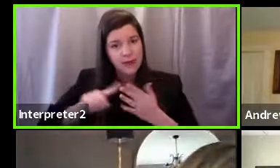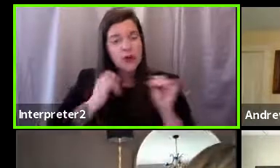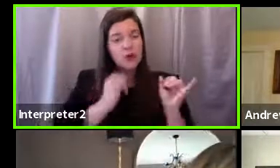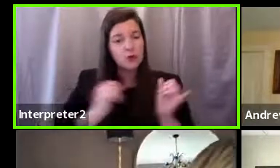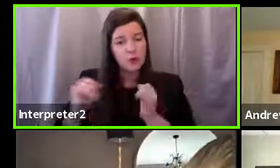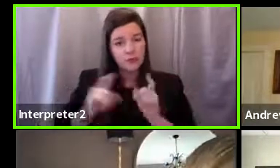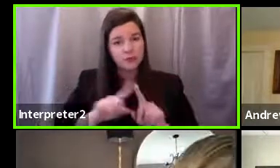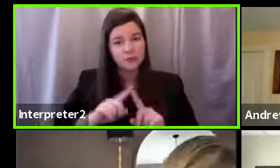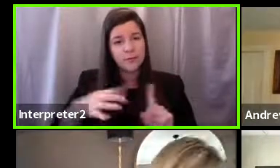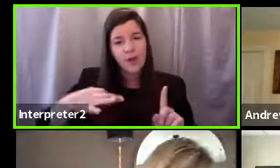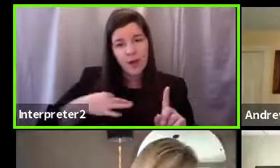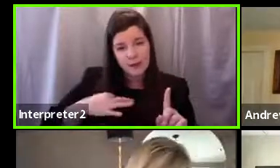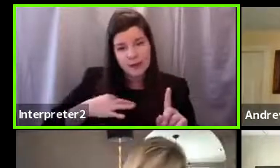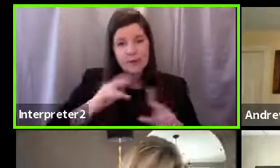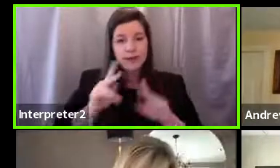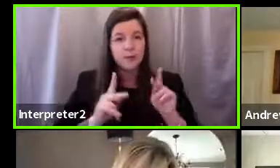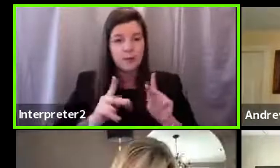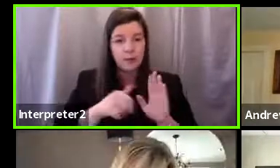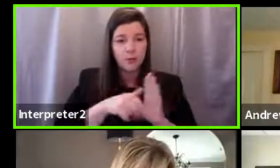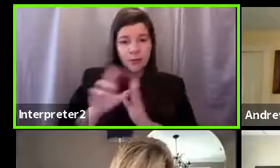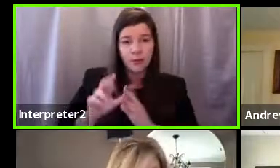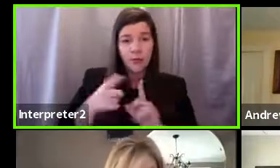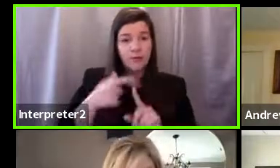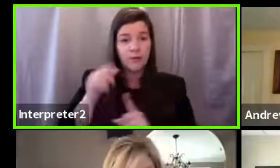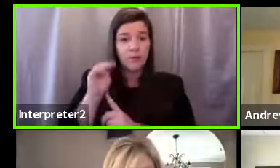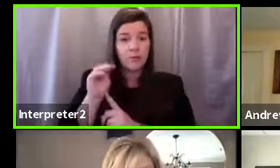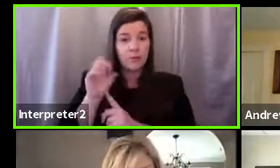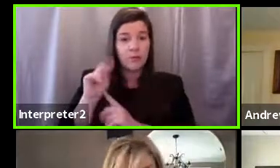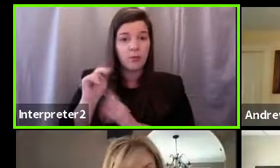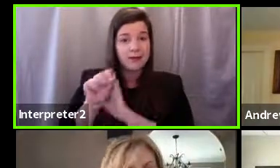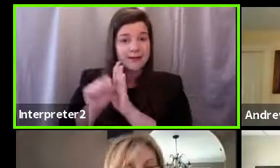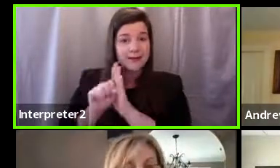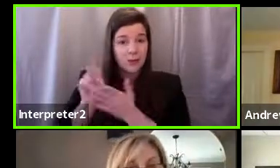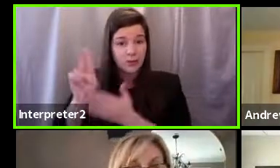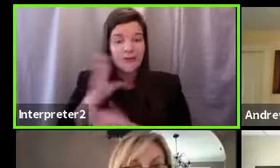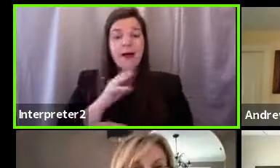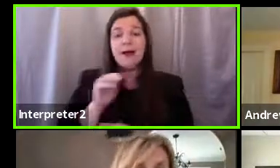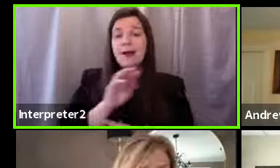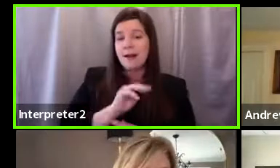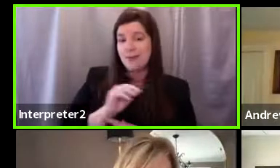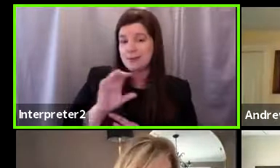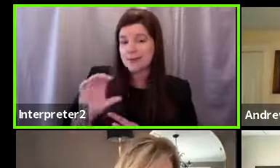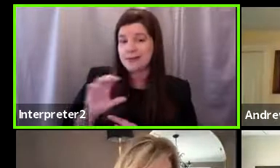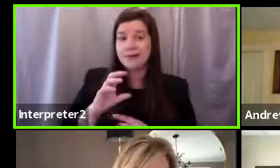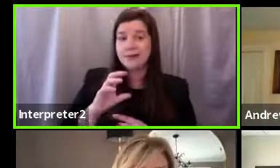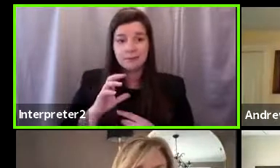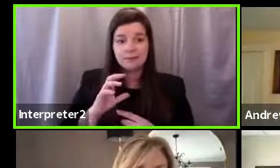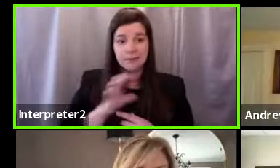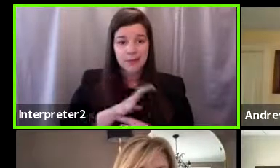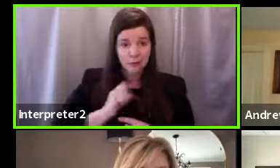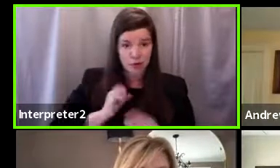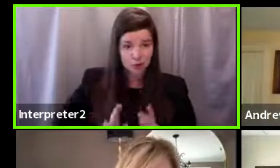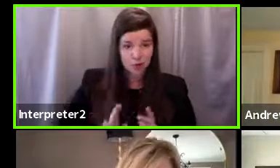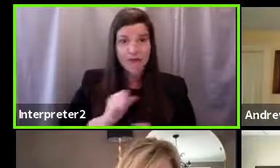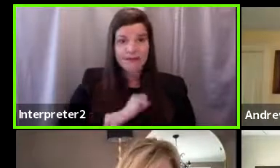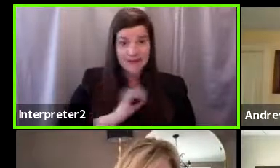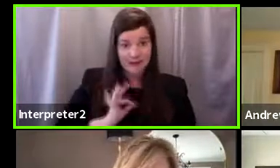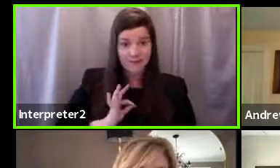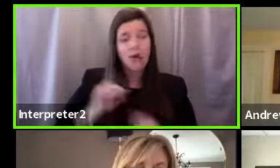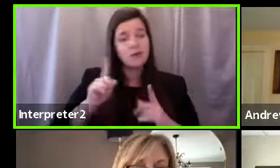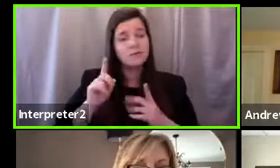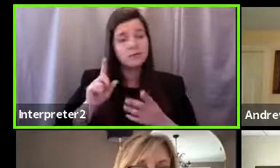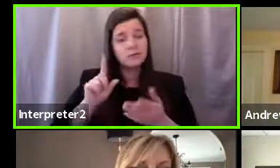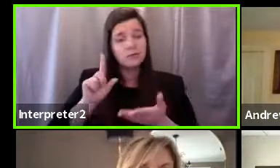applicants, of reviewers at Morgan State University and MMCC staff and commissioners, and released a report publicly in